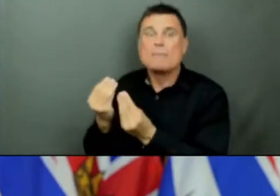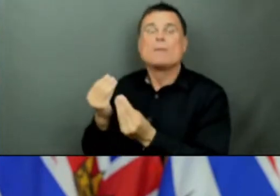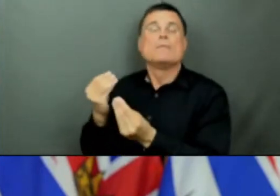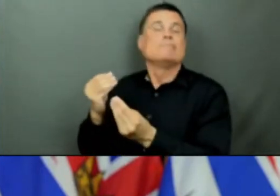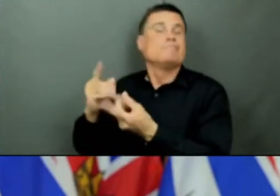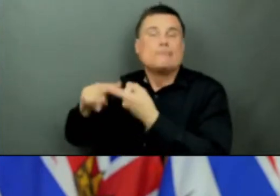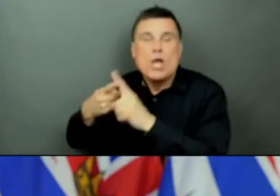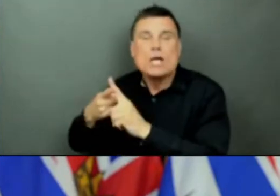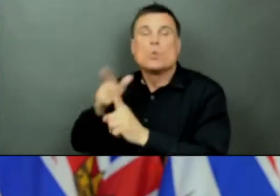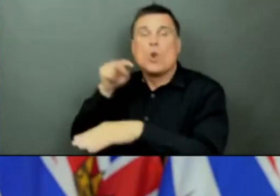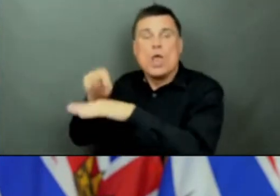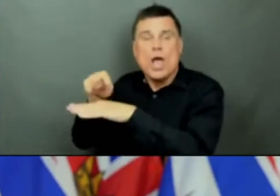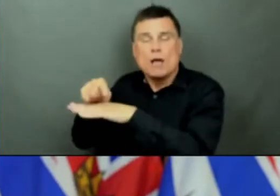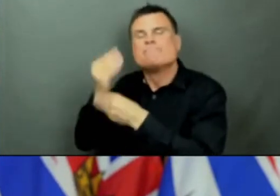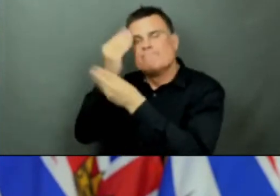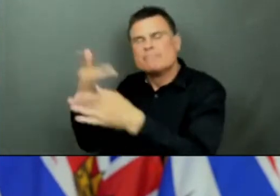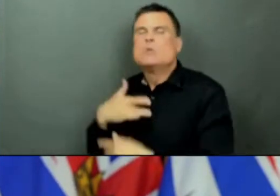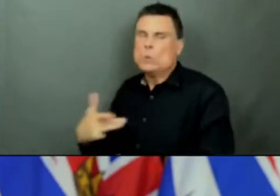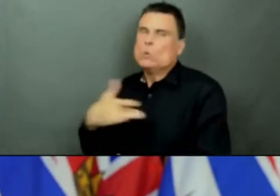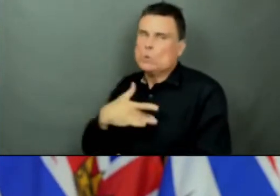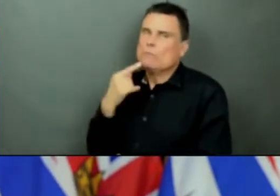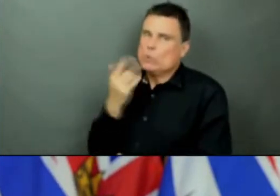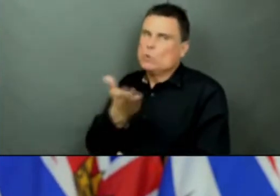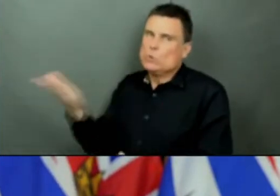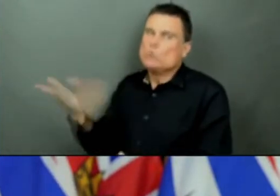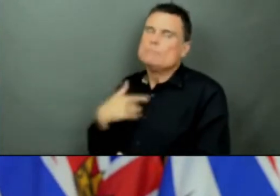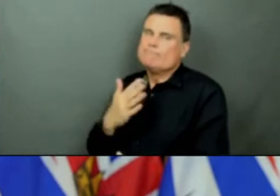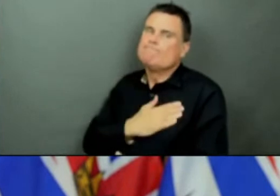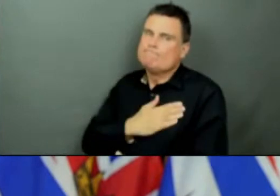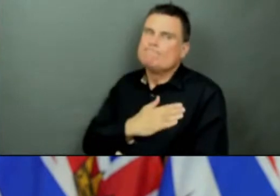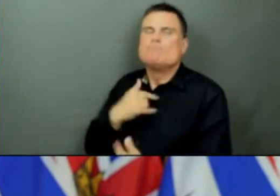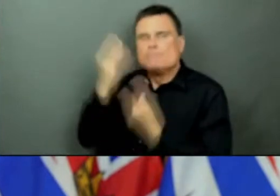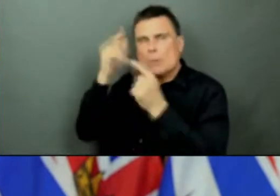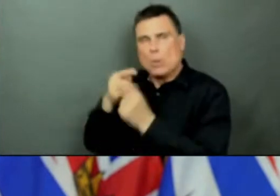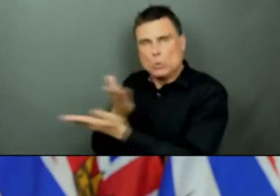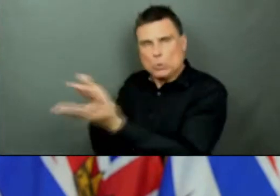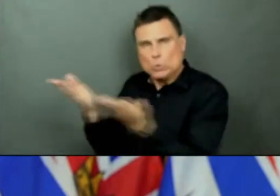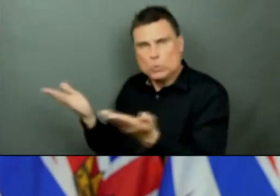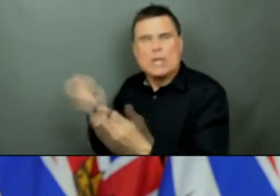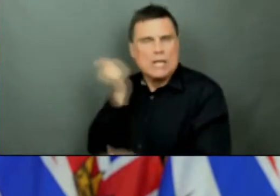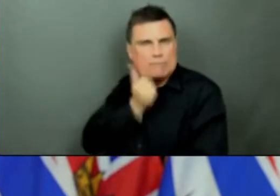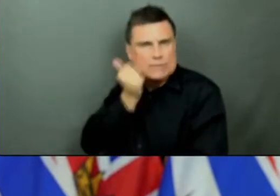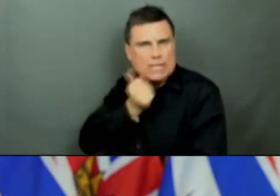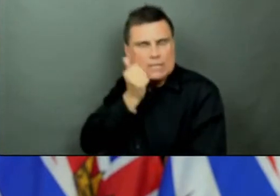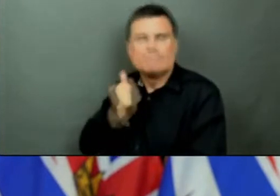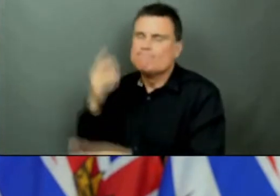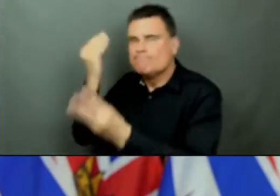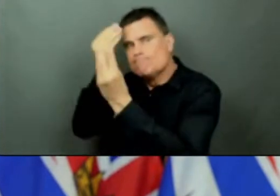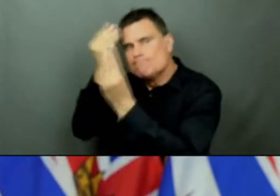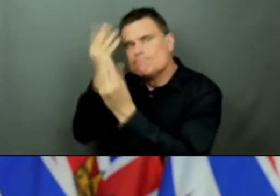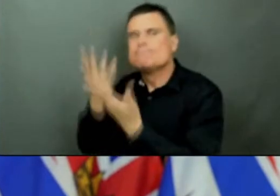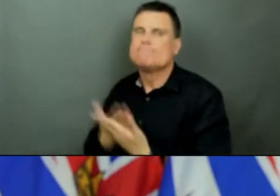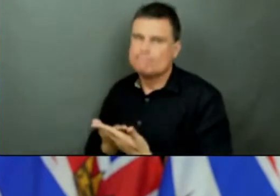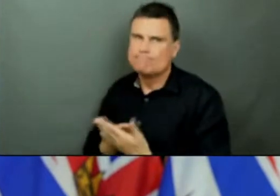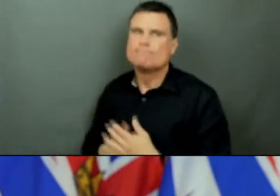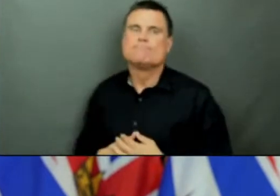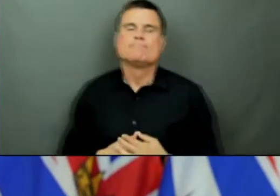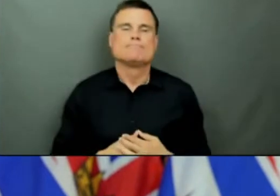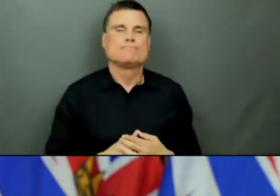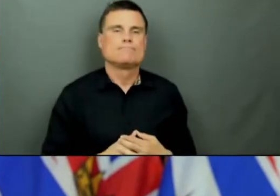them today, and we are thinking about them every day. I wanted to just note that